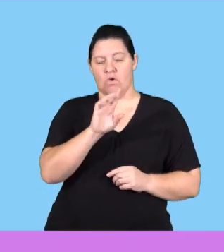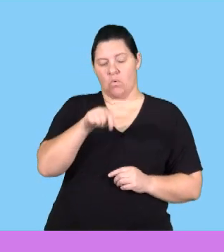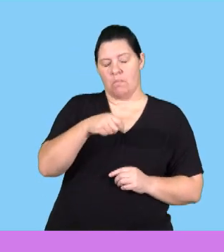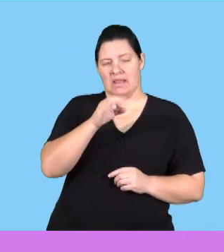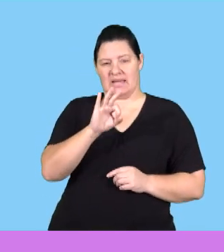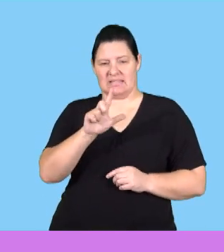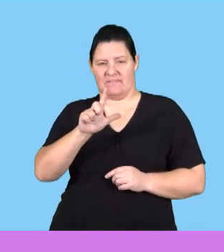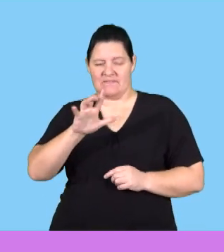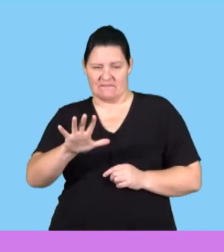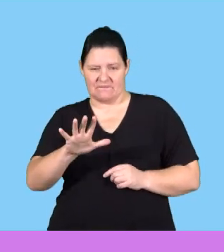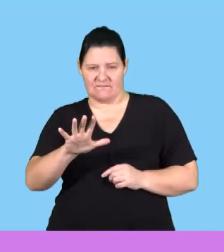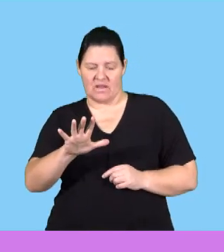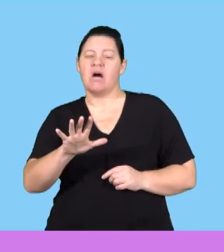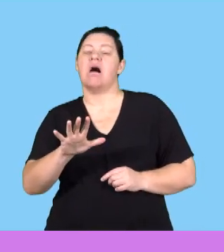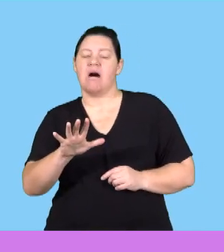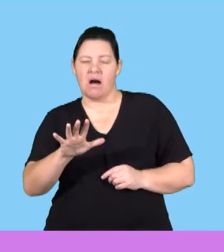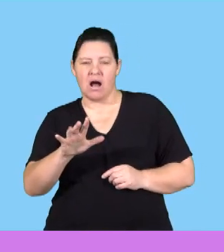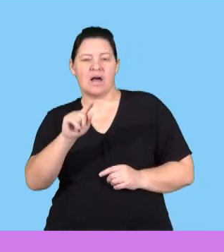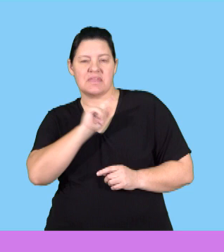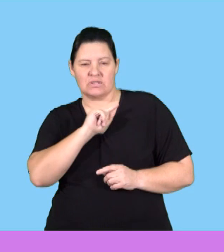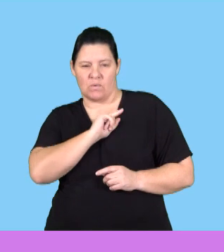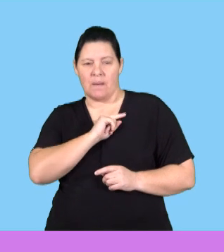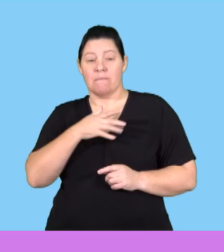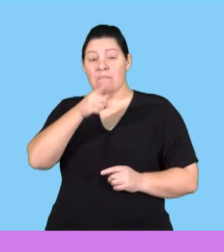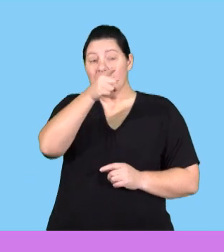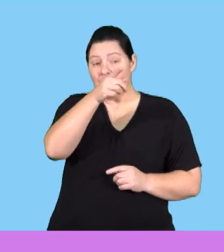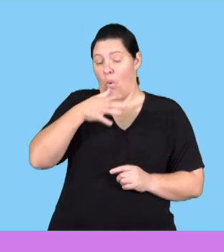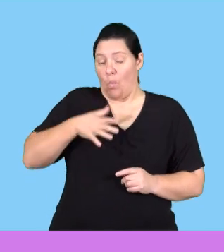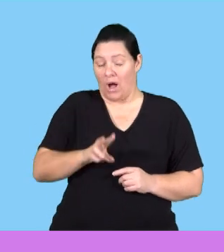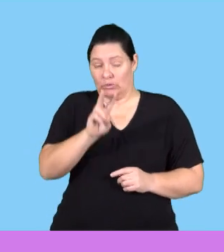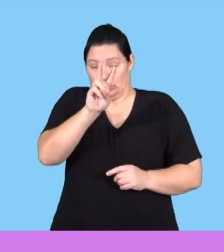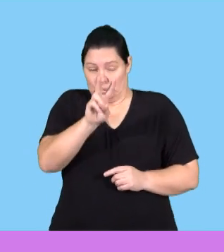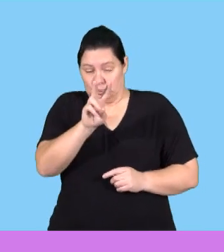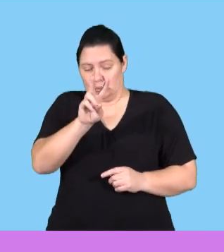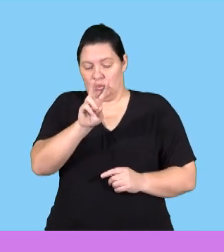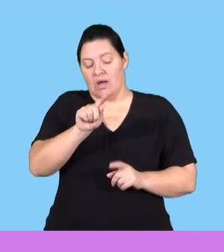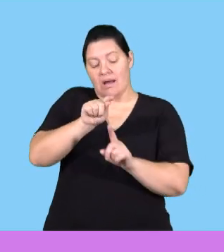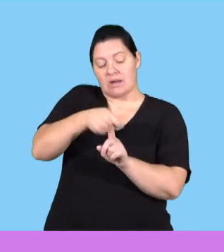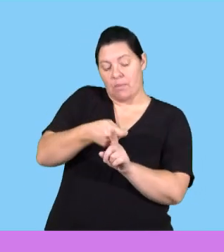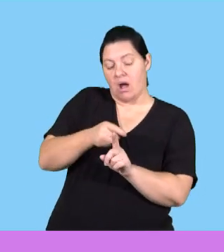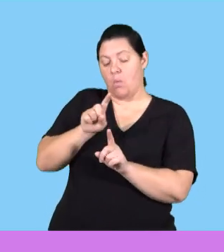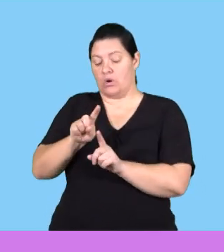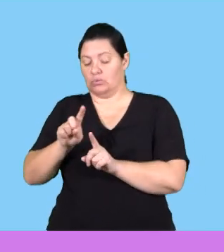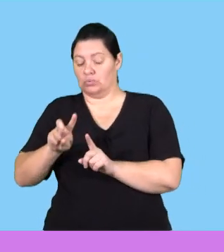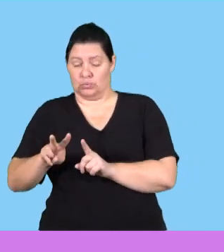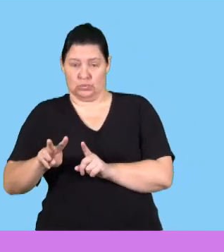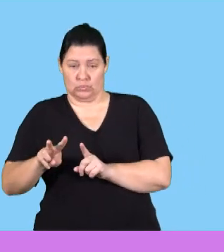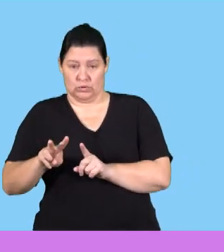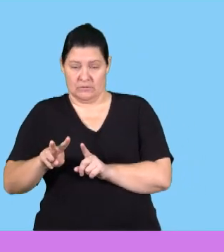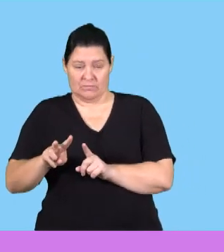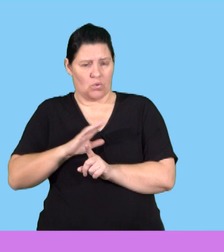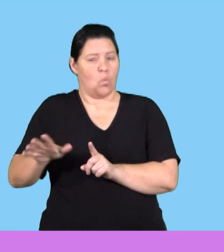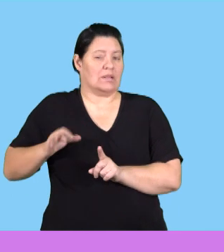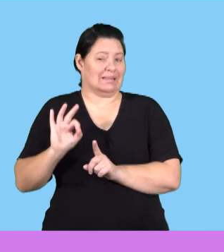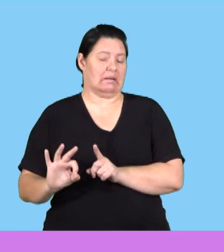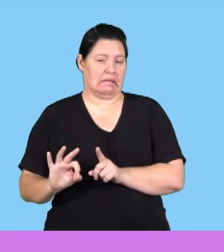decimals, and then I'm only having the 3 decimals with me in here now. Remember, we've calculated, and